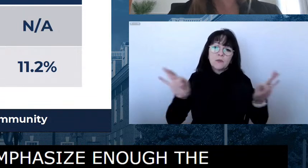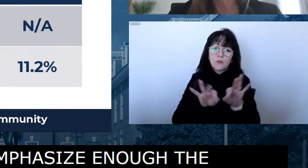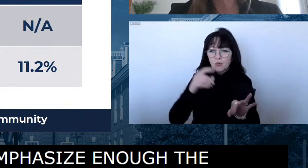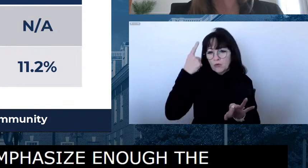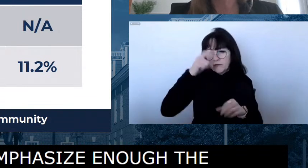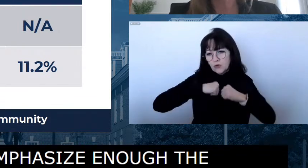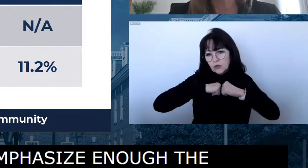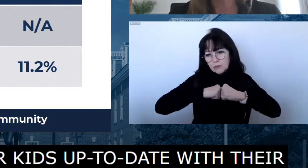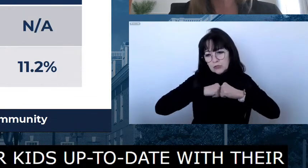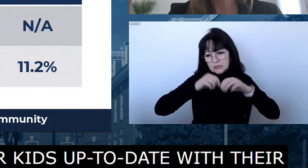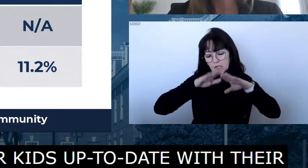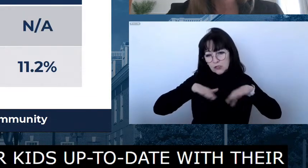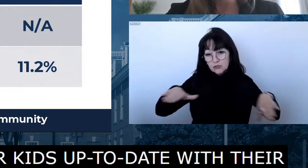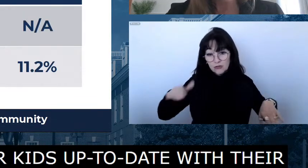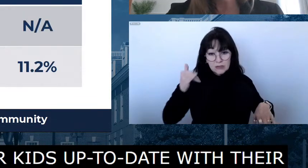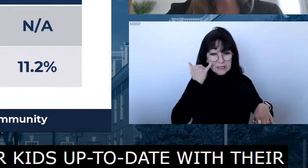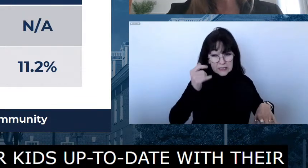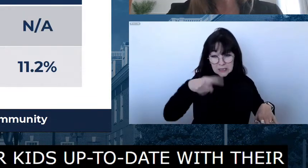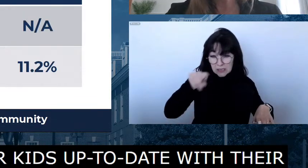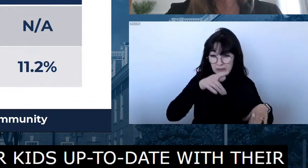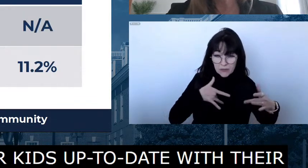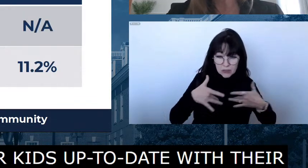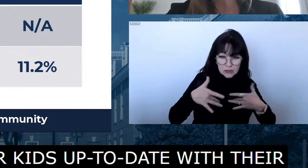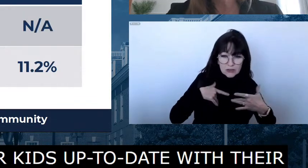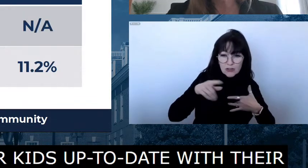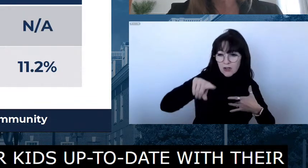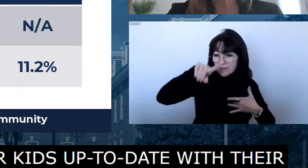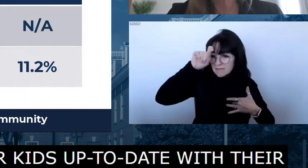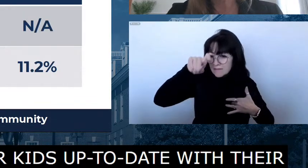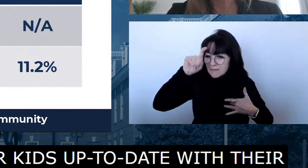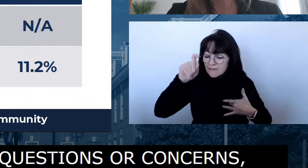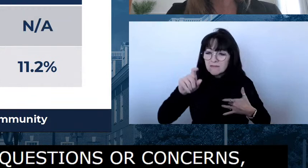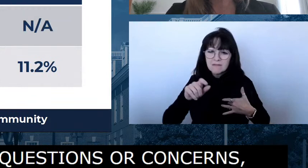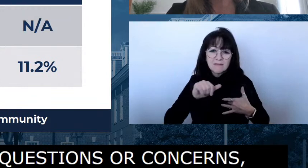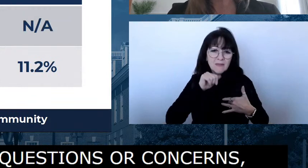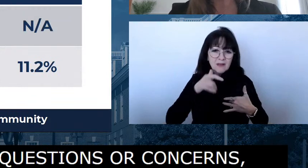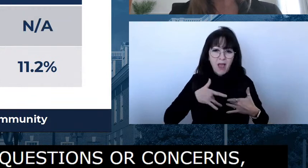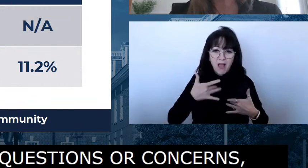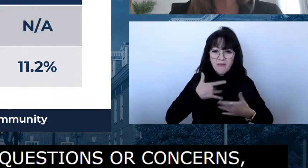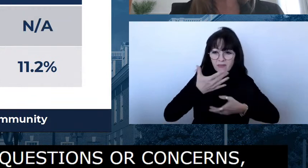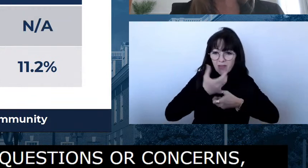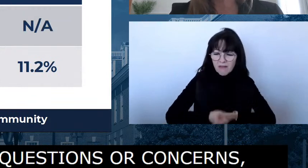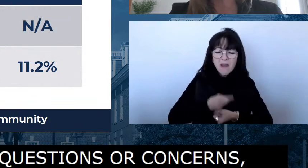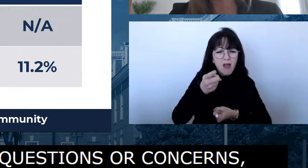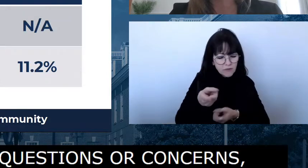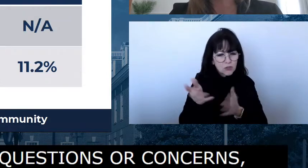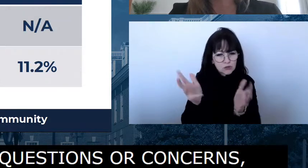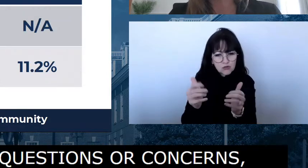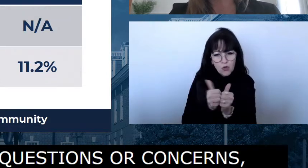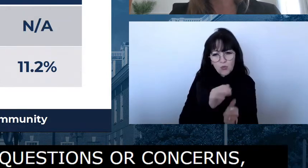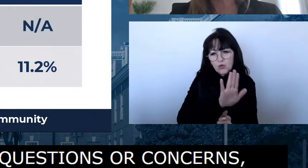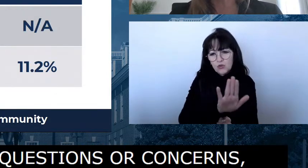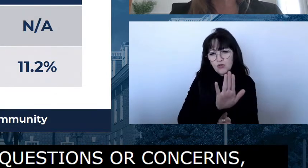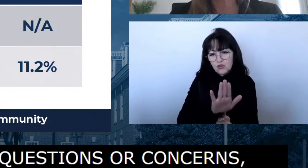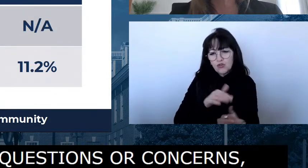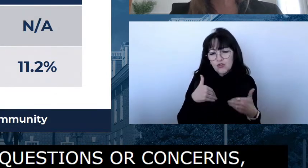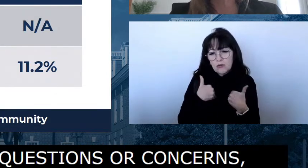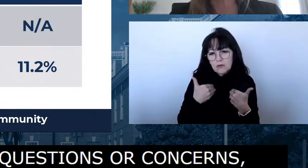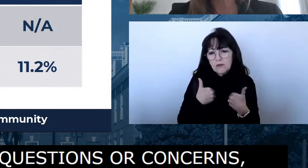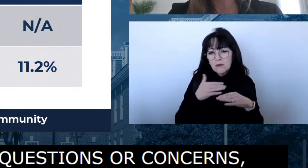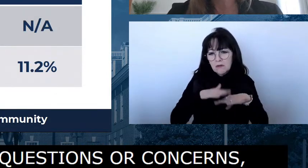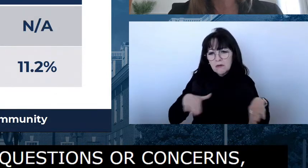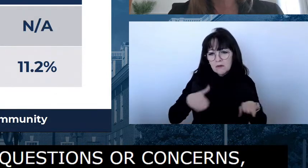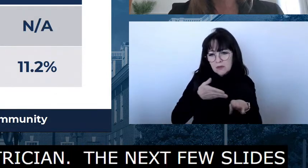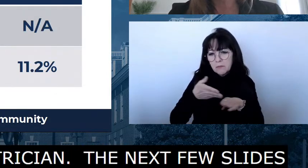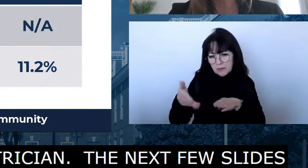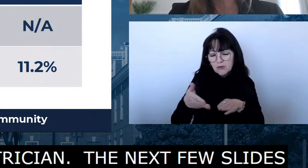your pediatrician. And the next few slides will highlight why it's important to question information you have been